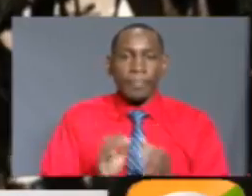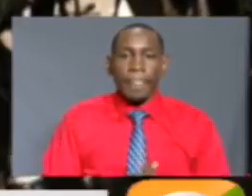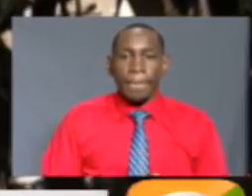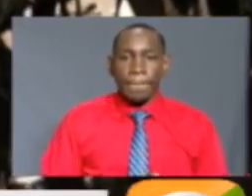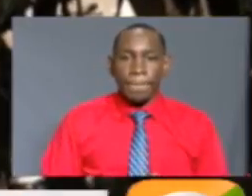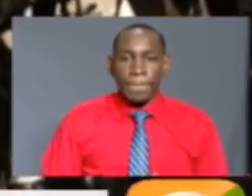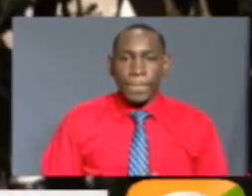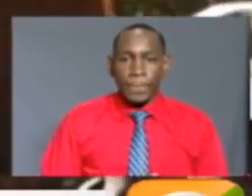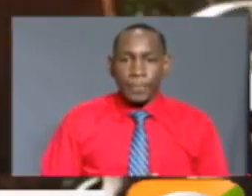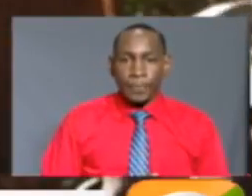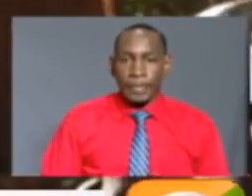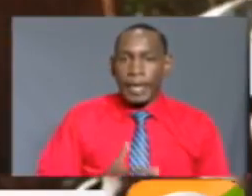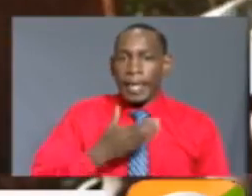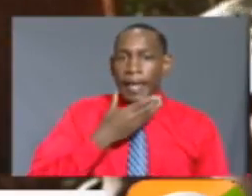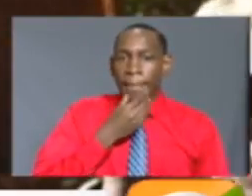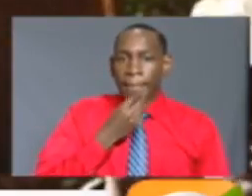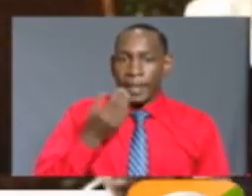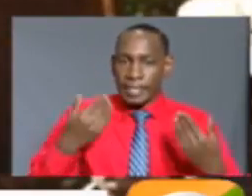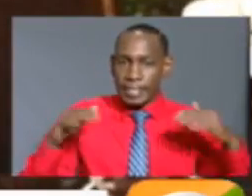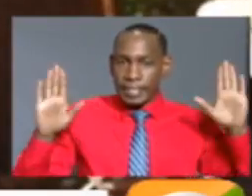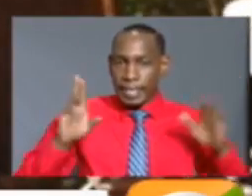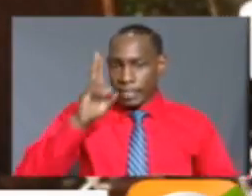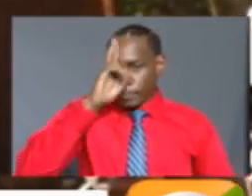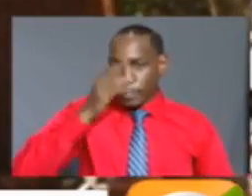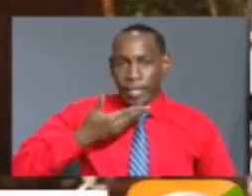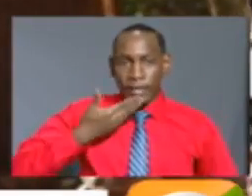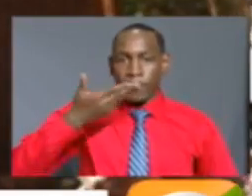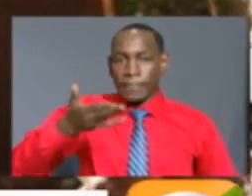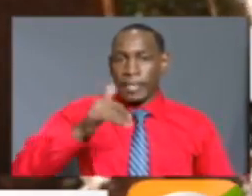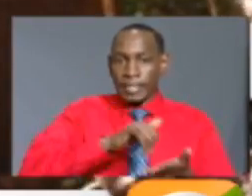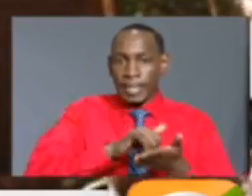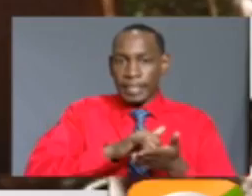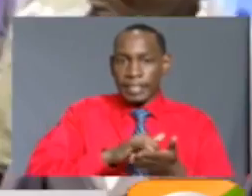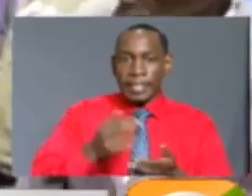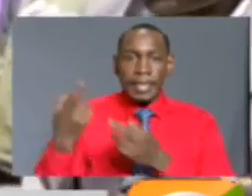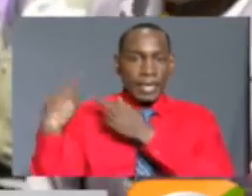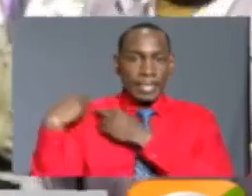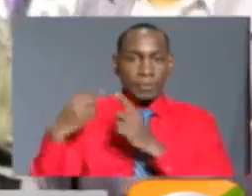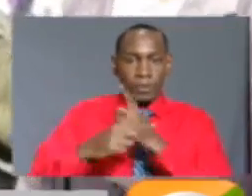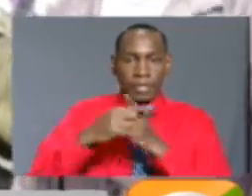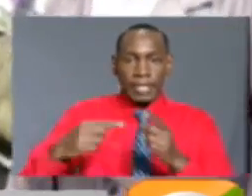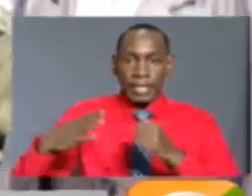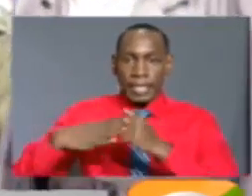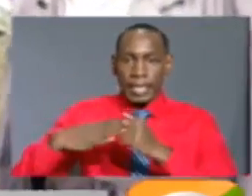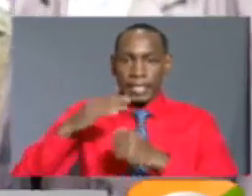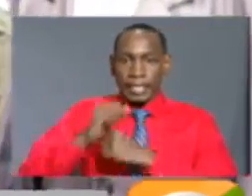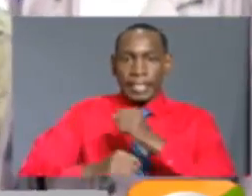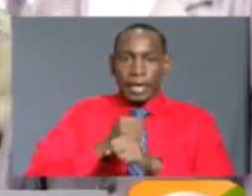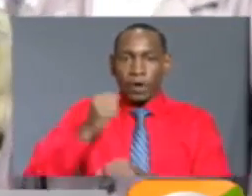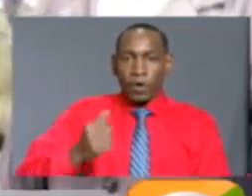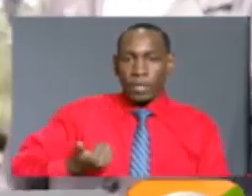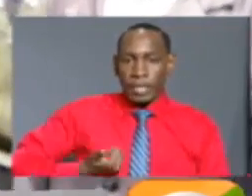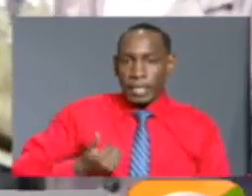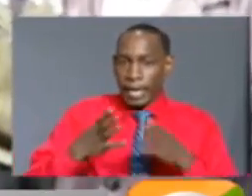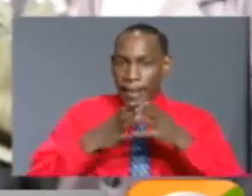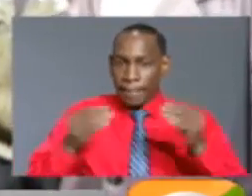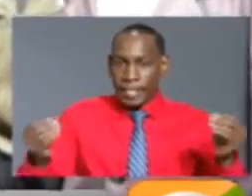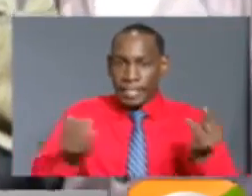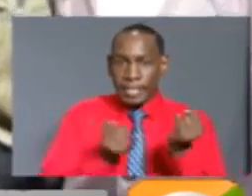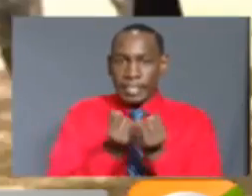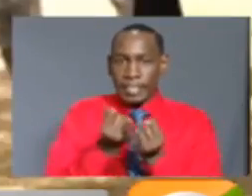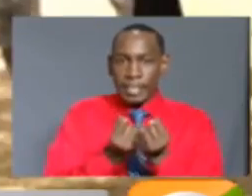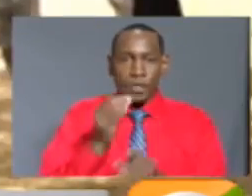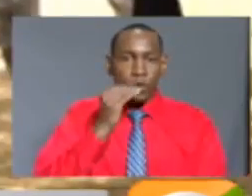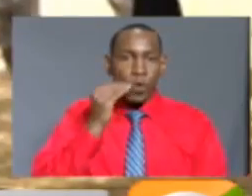In Bungoma County, a man surrendered to police and confessed of being behind the murder of a nine-year-old girl who went missing on Saturday